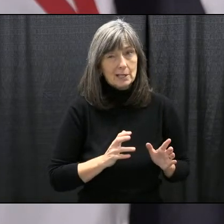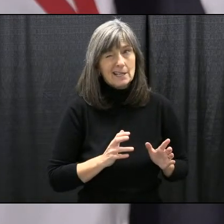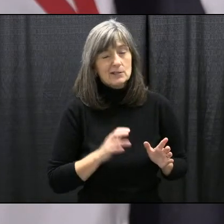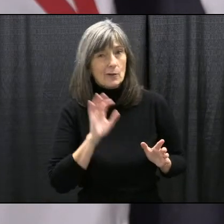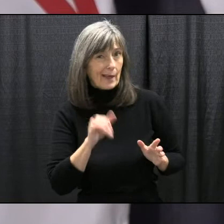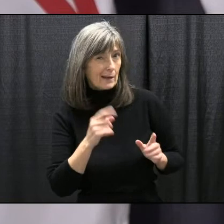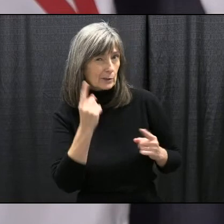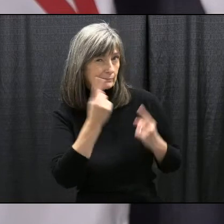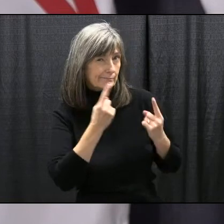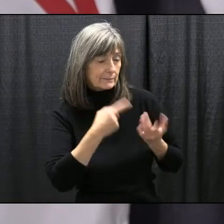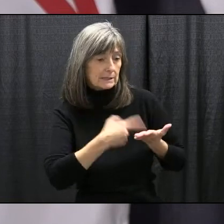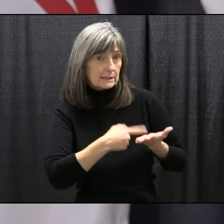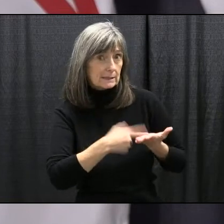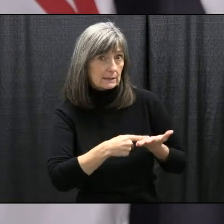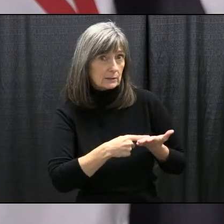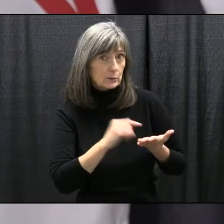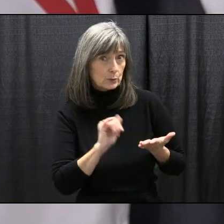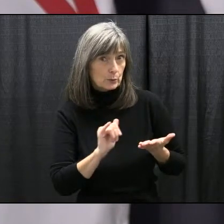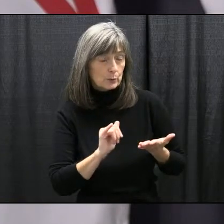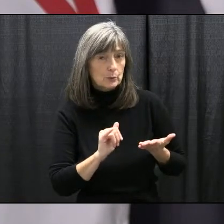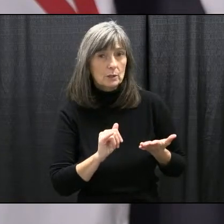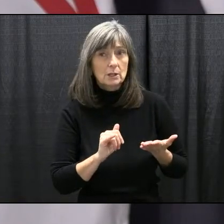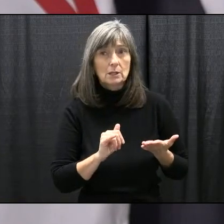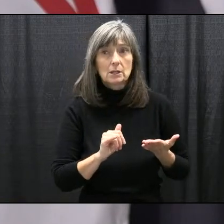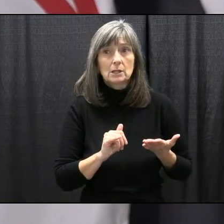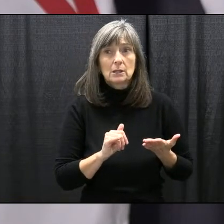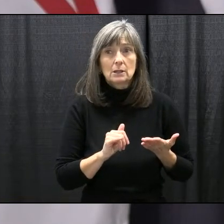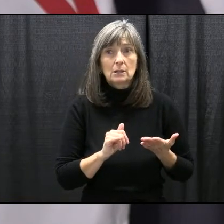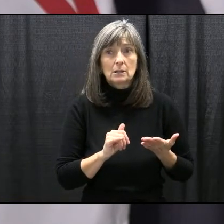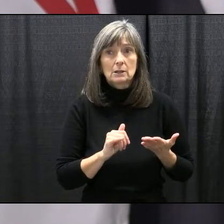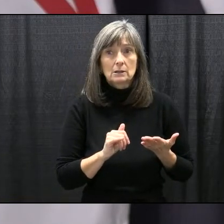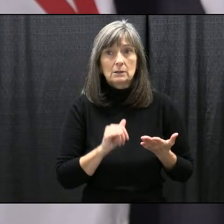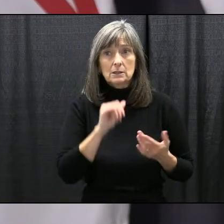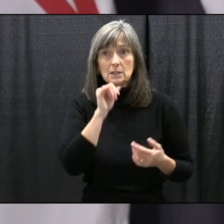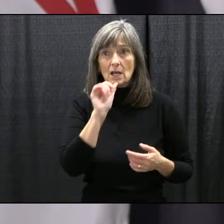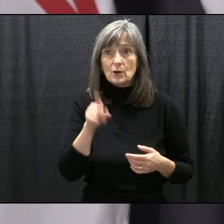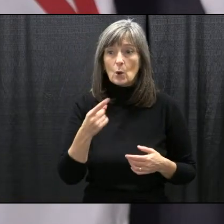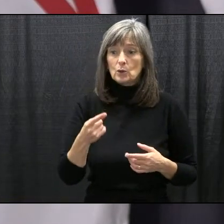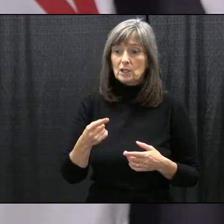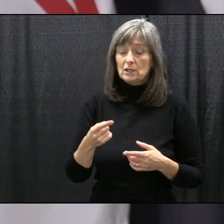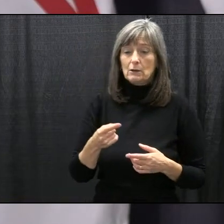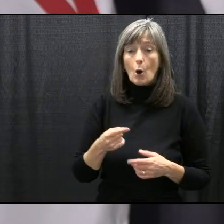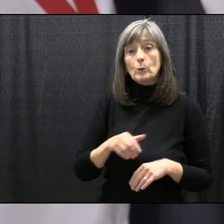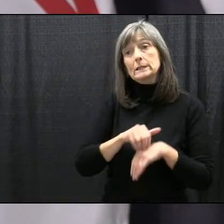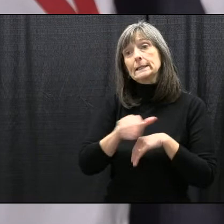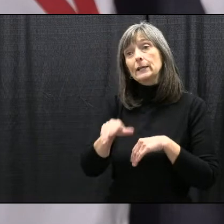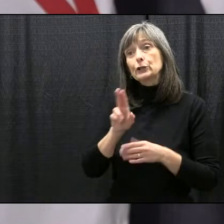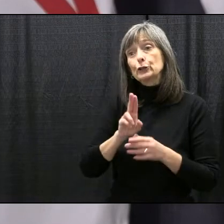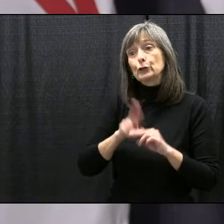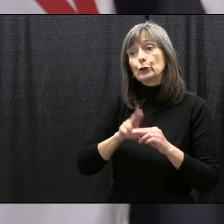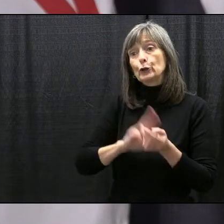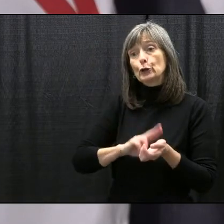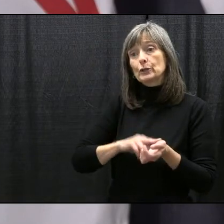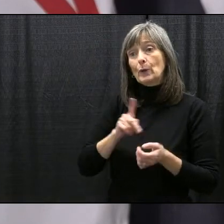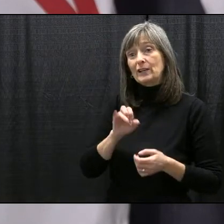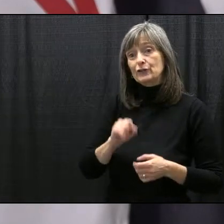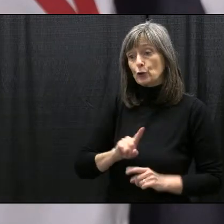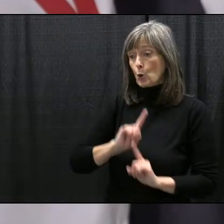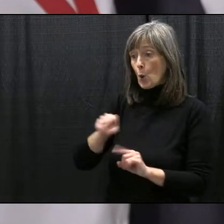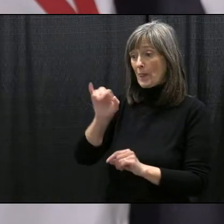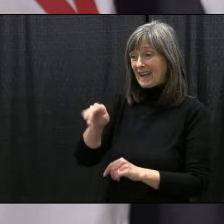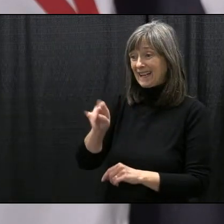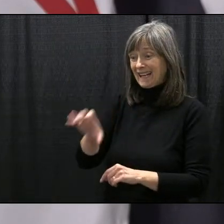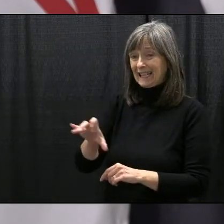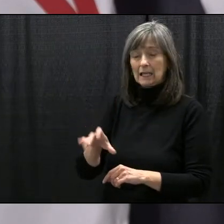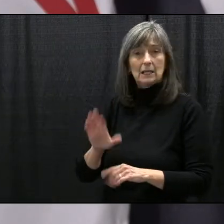be addressed rather than simply, just dispatching someone to a clinic up the road. It's a team.